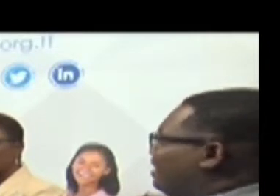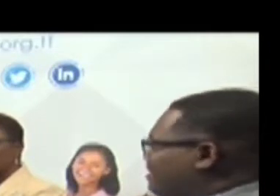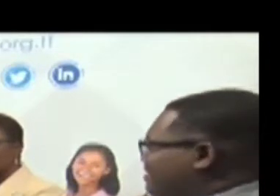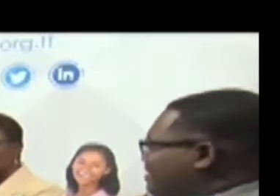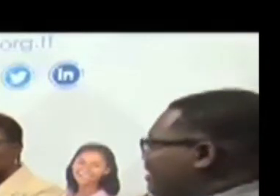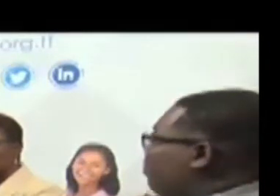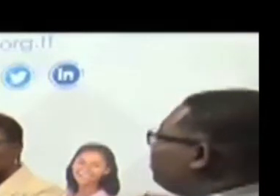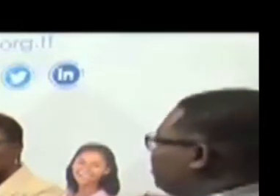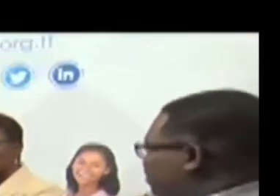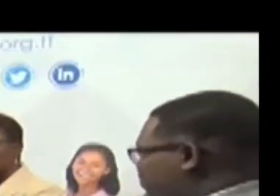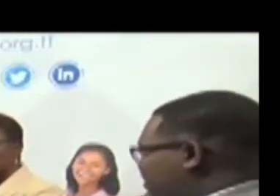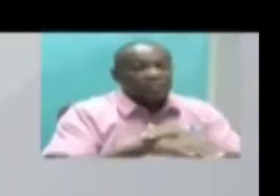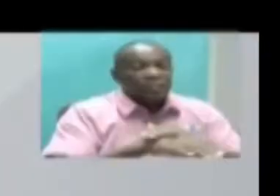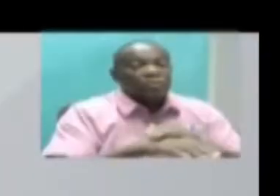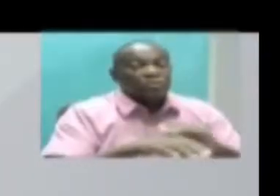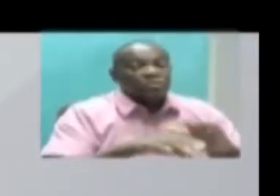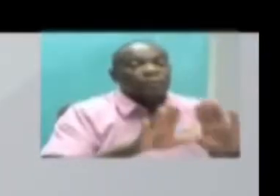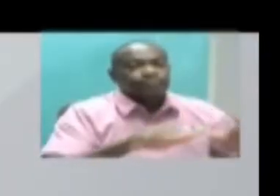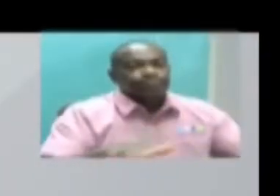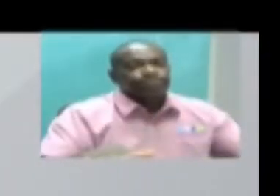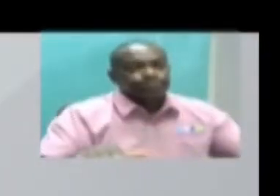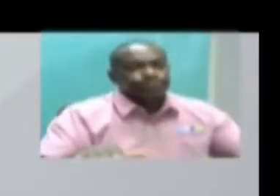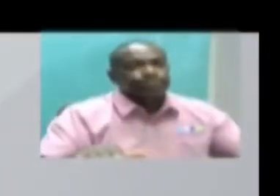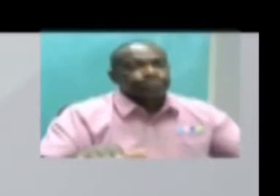our hearts, our children.